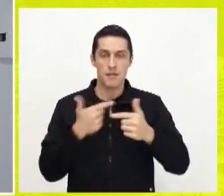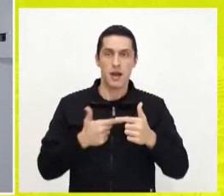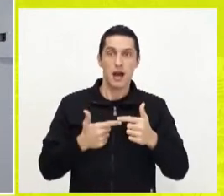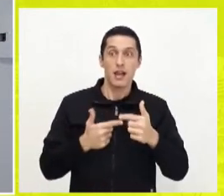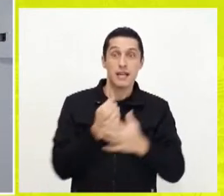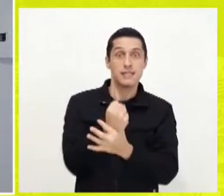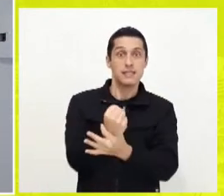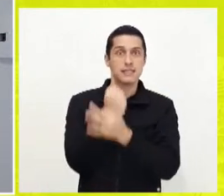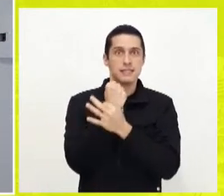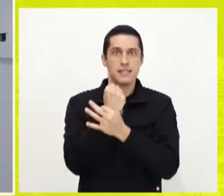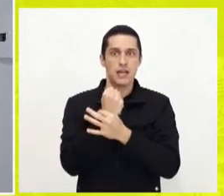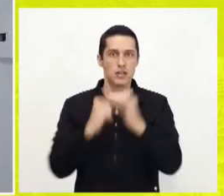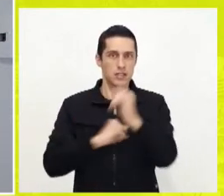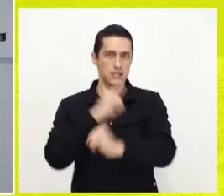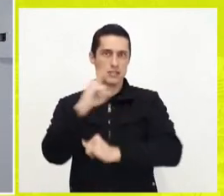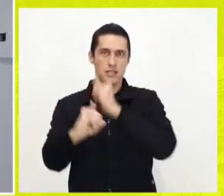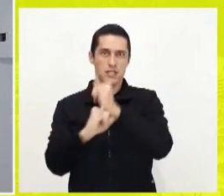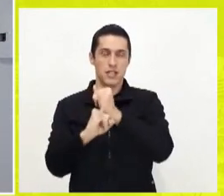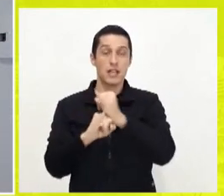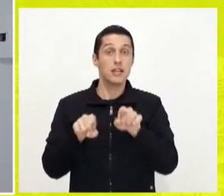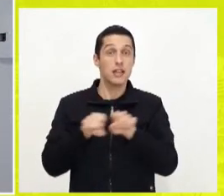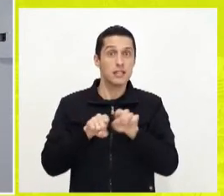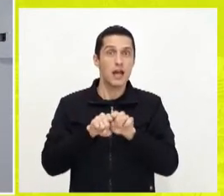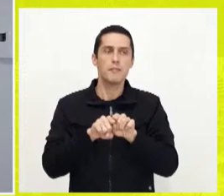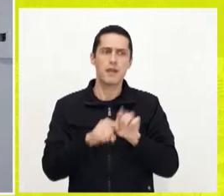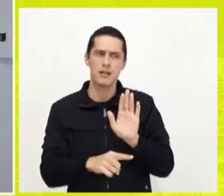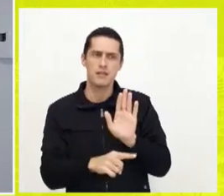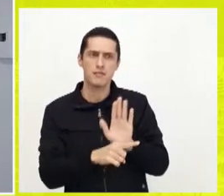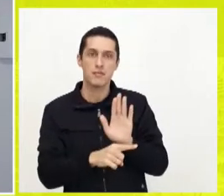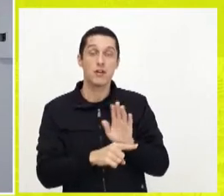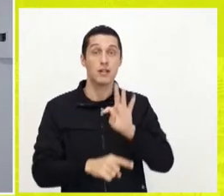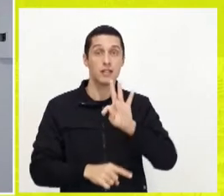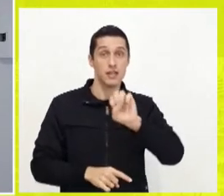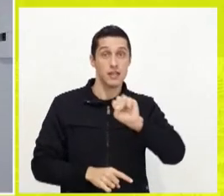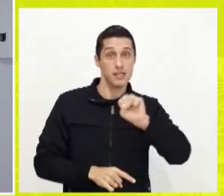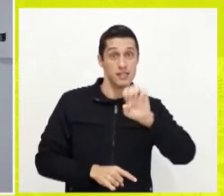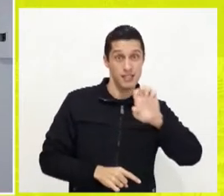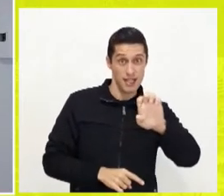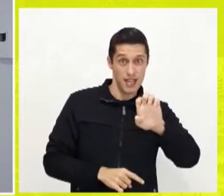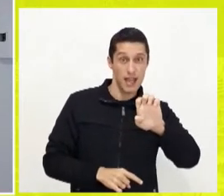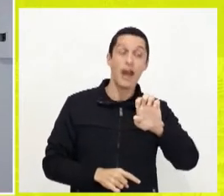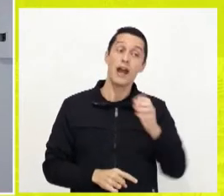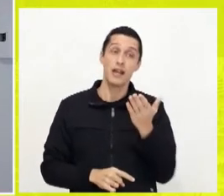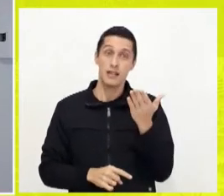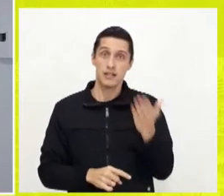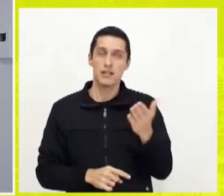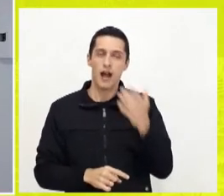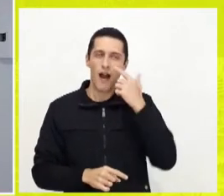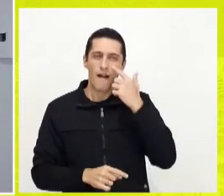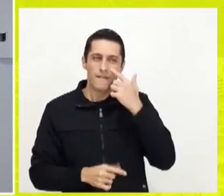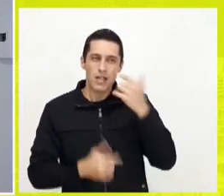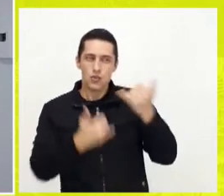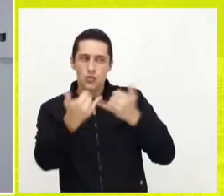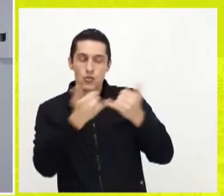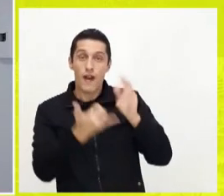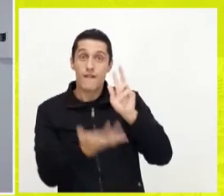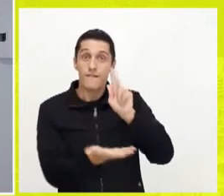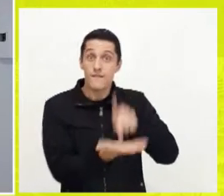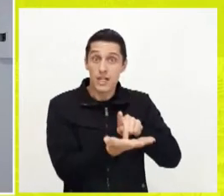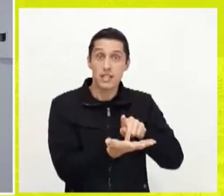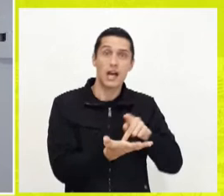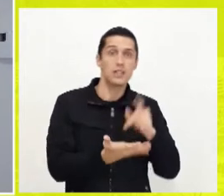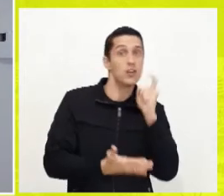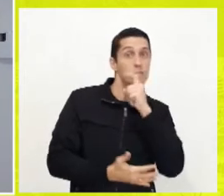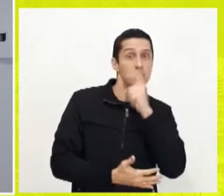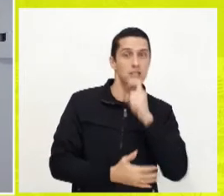the special secretary to face misinformation in the superior superior electoral court she is the